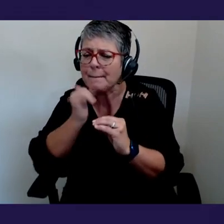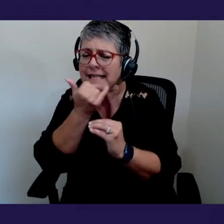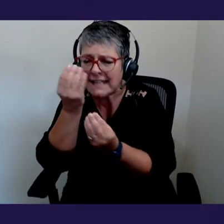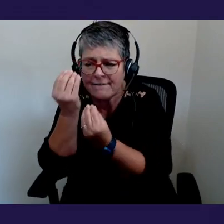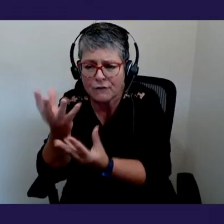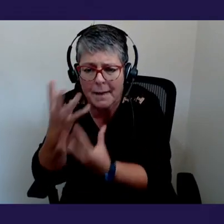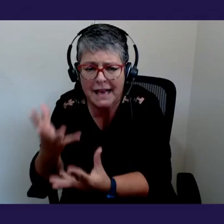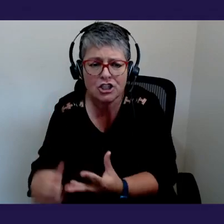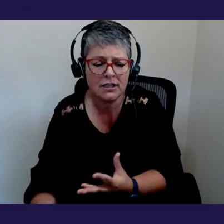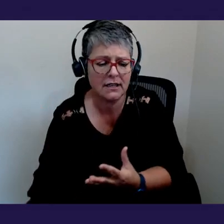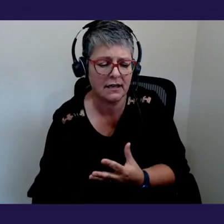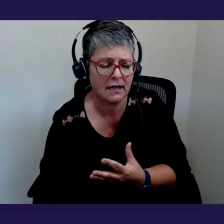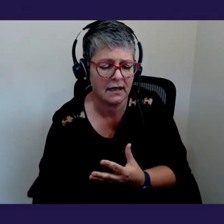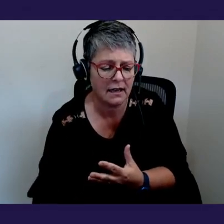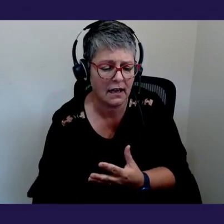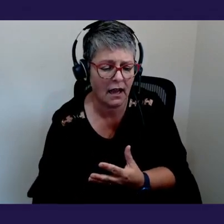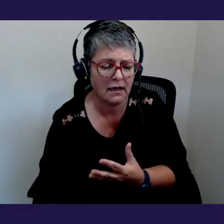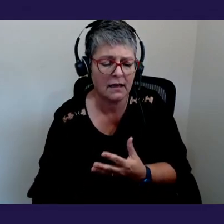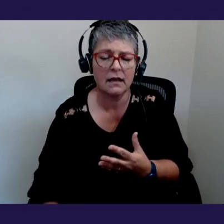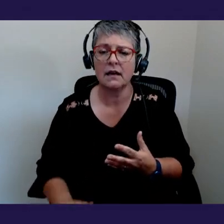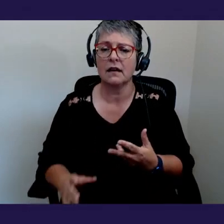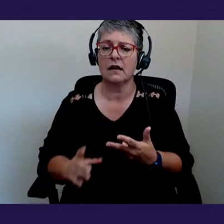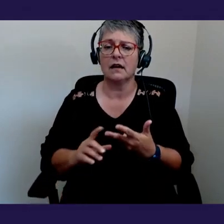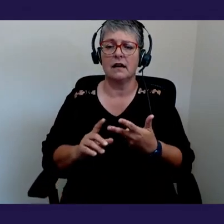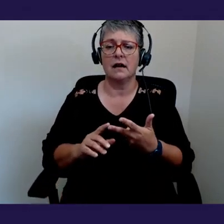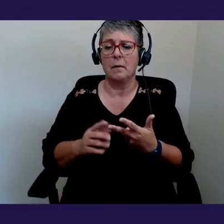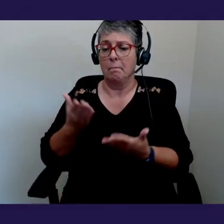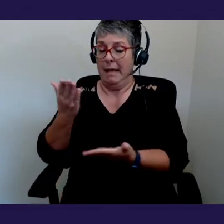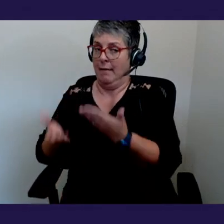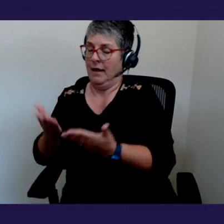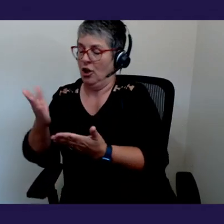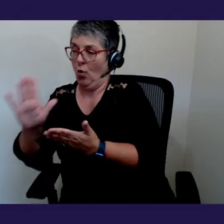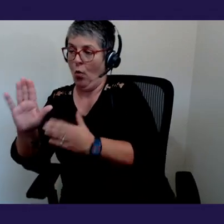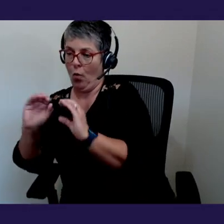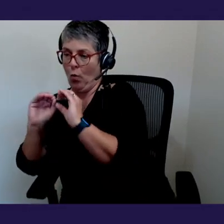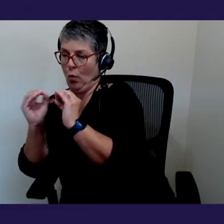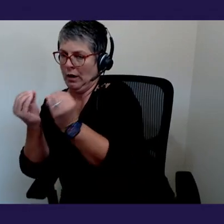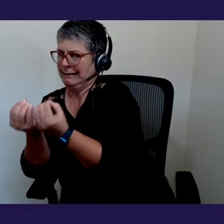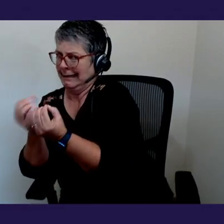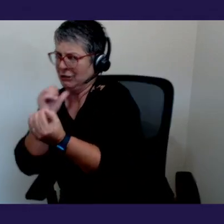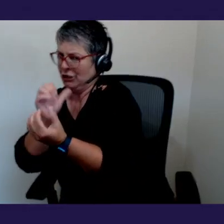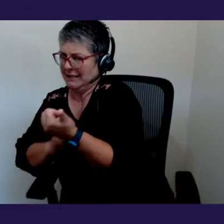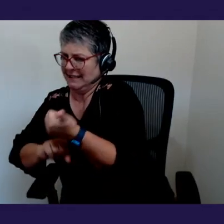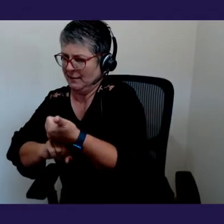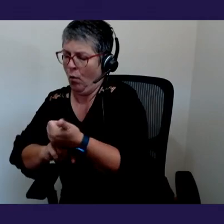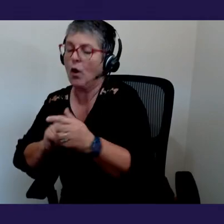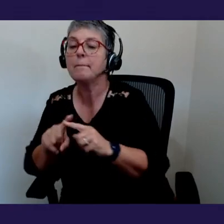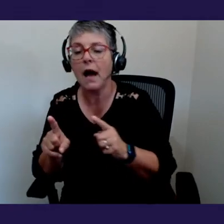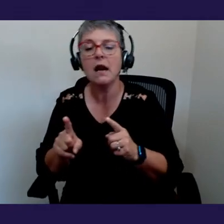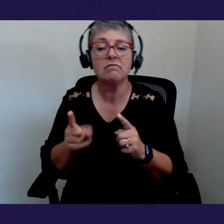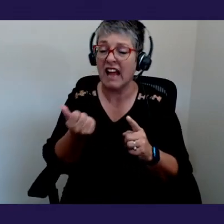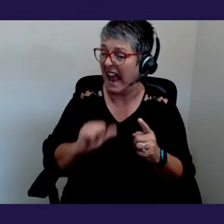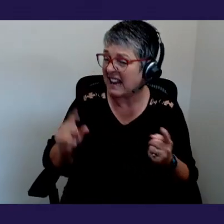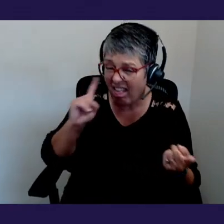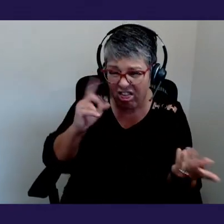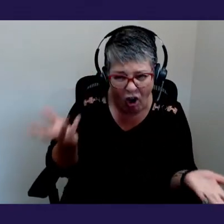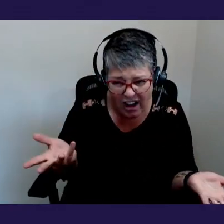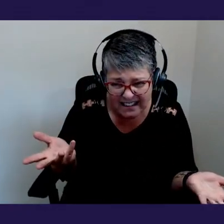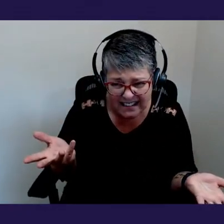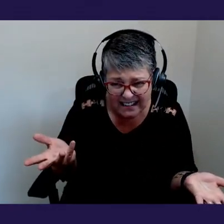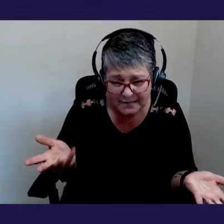necessarily, you may not have the support of your organizational leadership? Any thoughts?